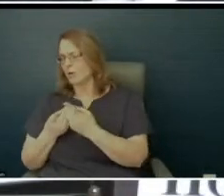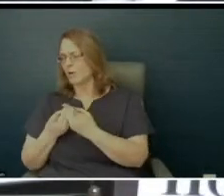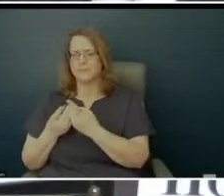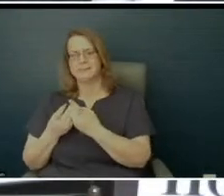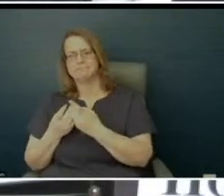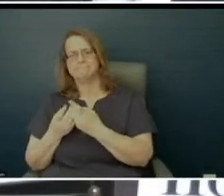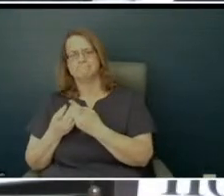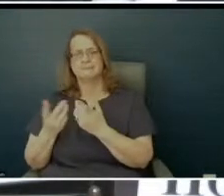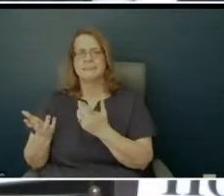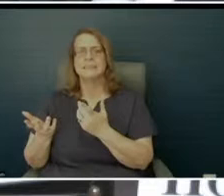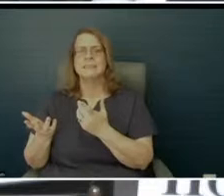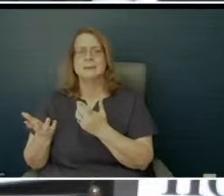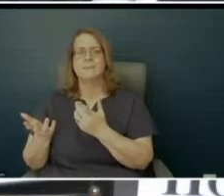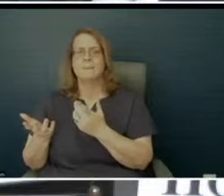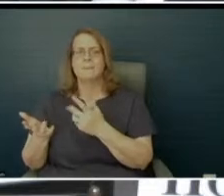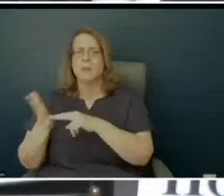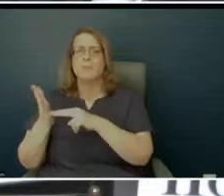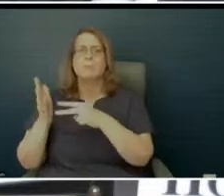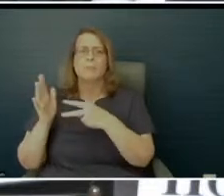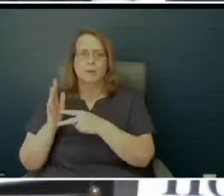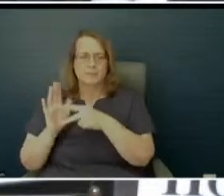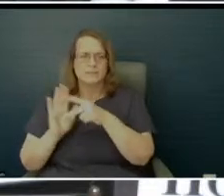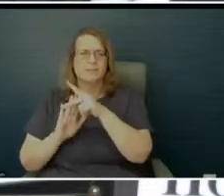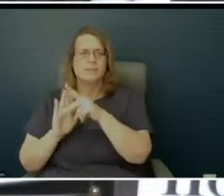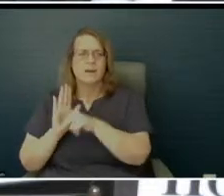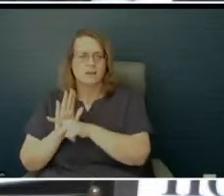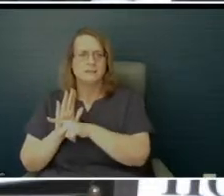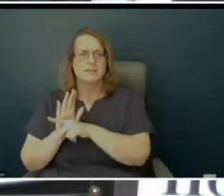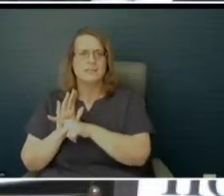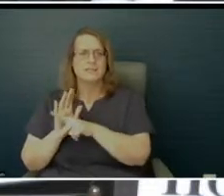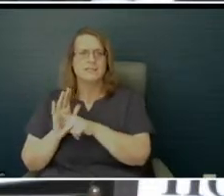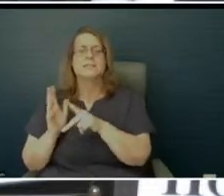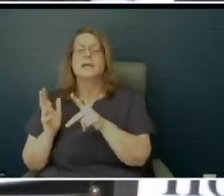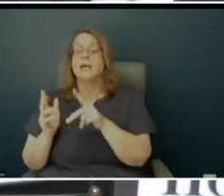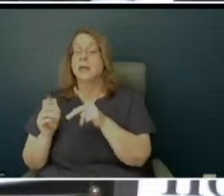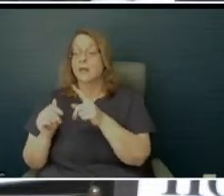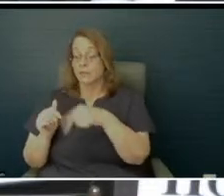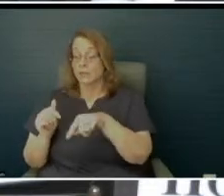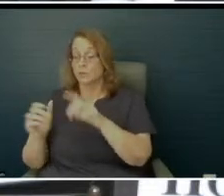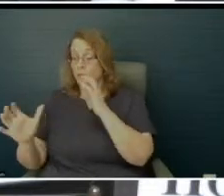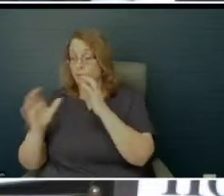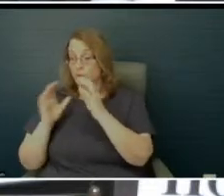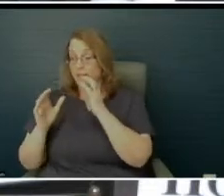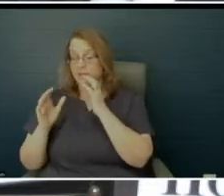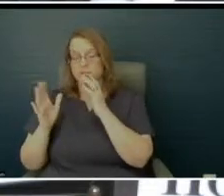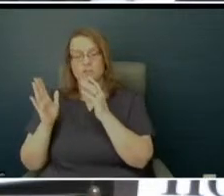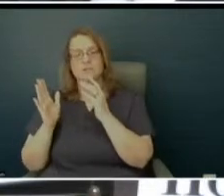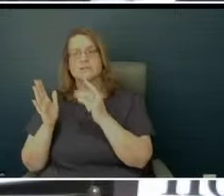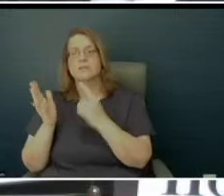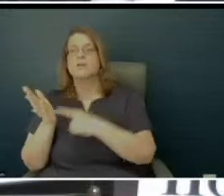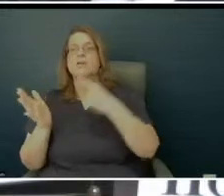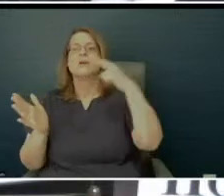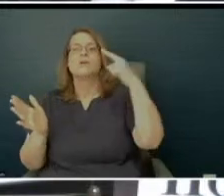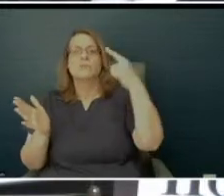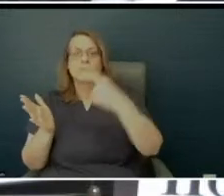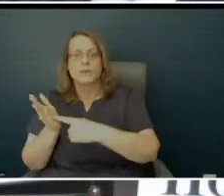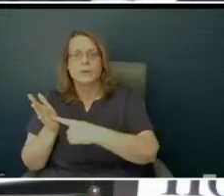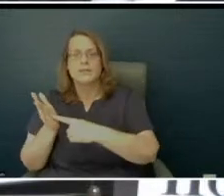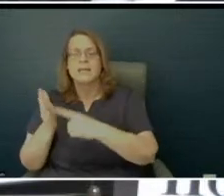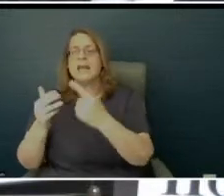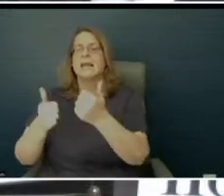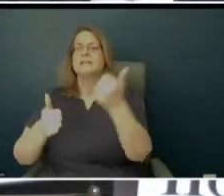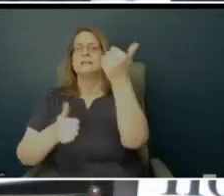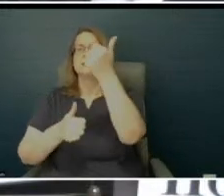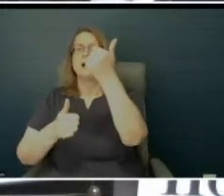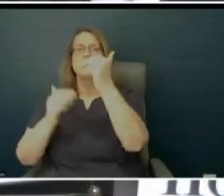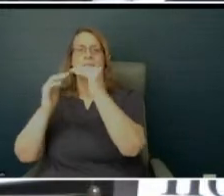policies is to keep these communications as infrequent and at the highest levels as possible, just to make sure that people who are less careful